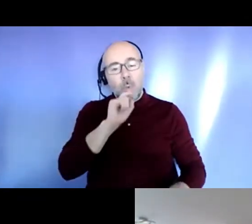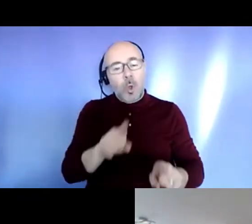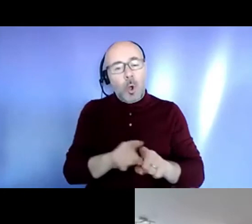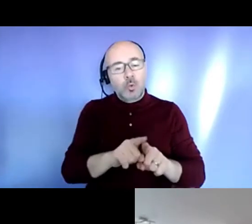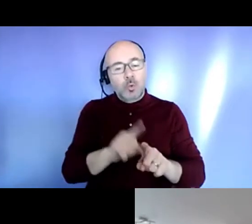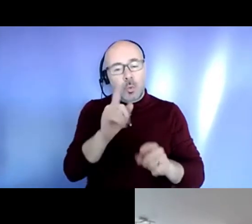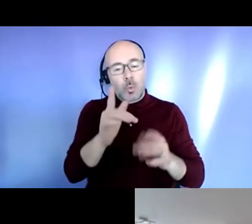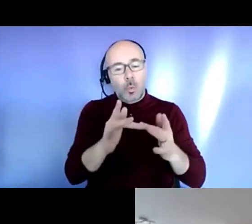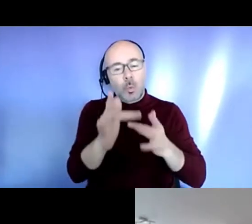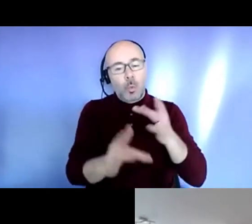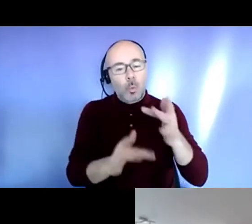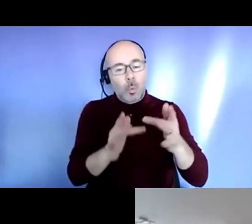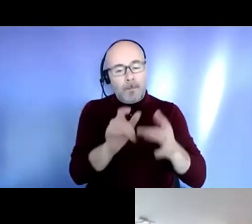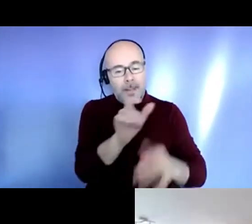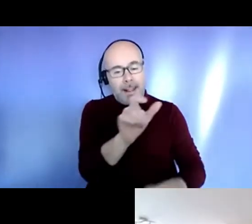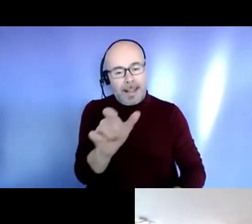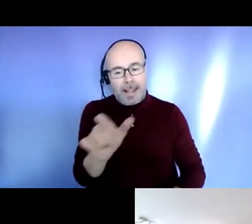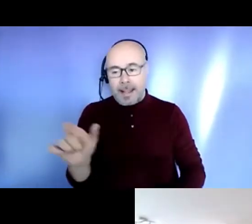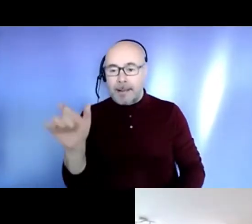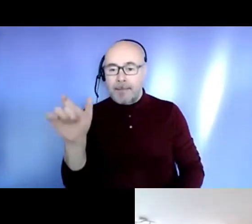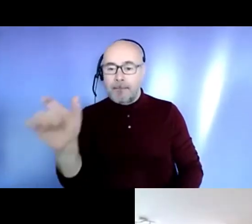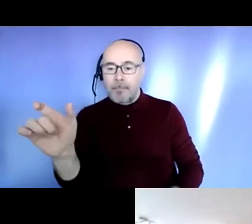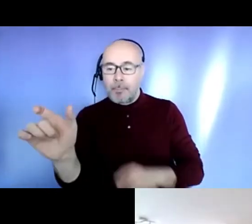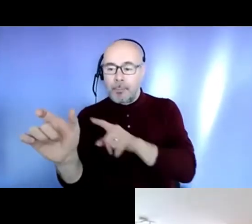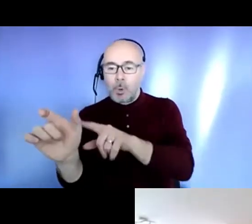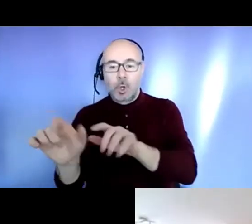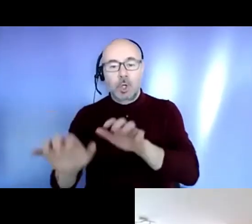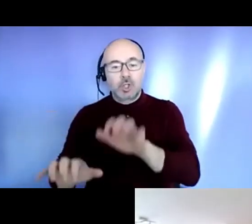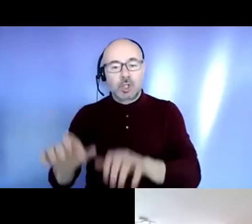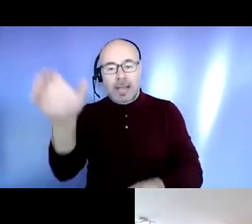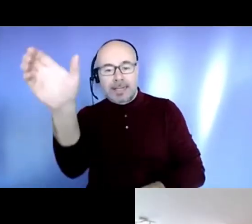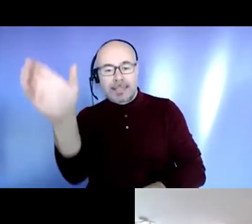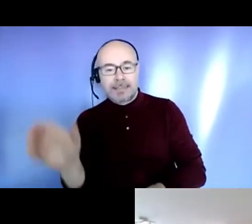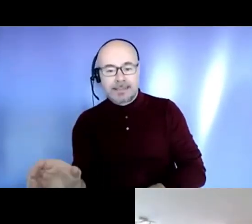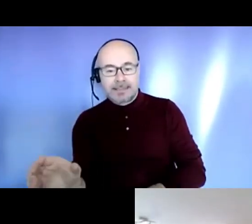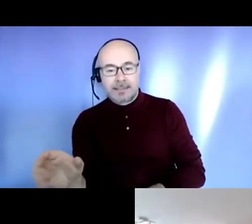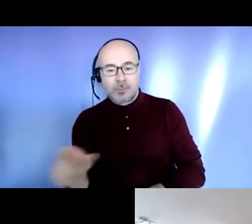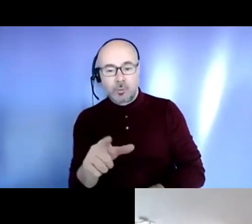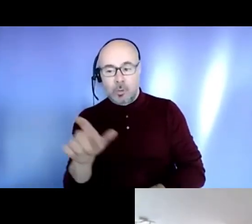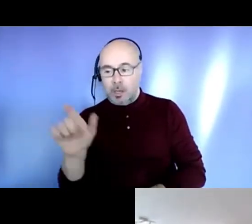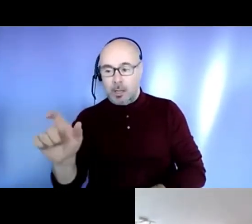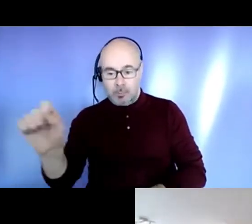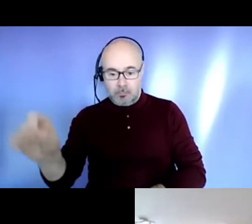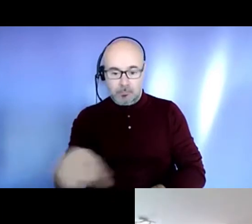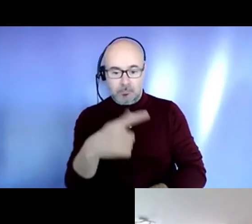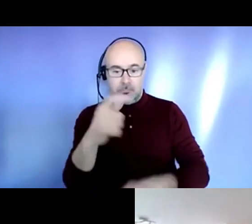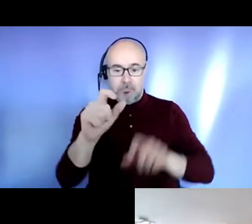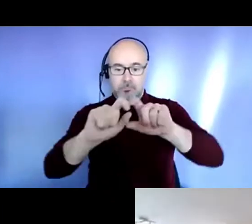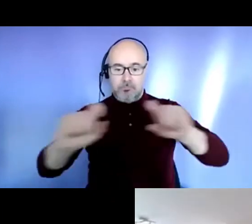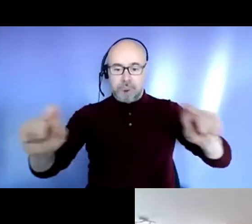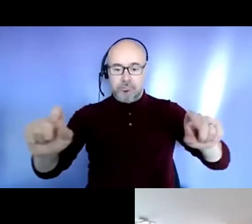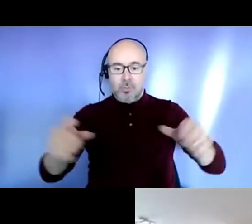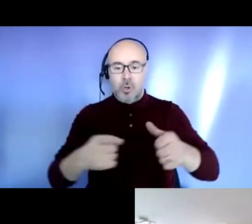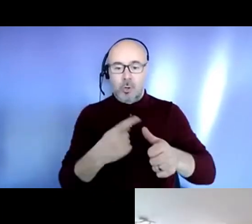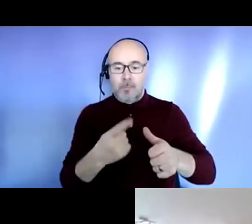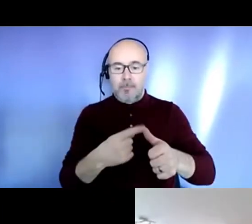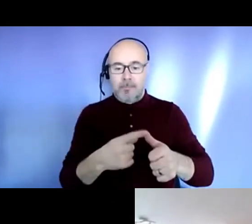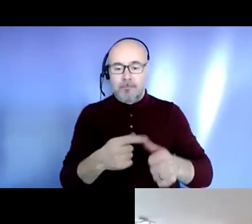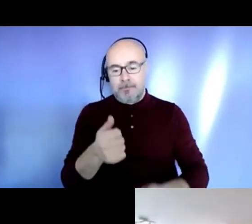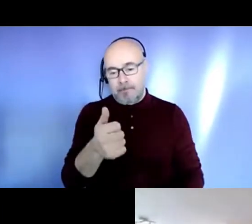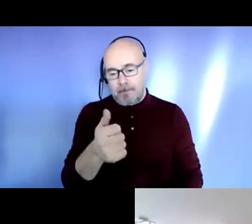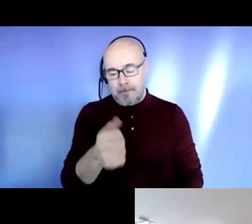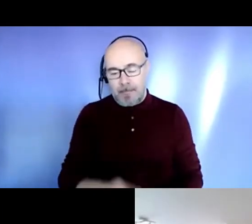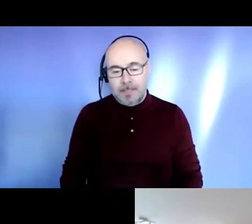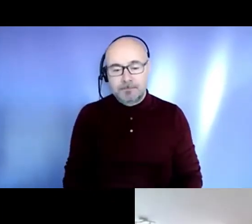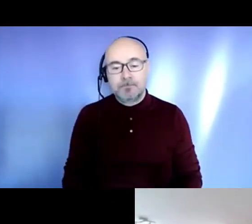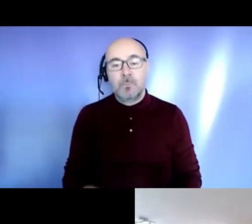ease. For anybody today using a screen reader, you can also change the alerts that are read out to you, including any new messages that